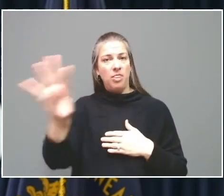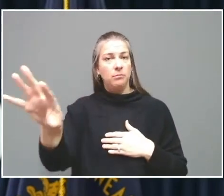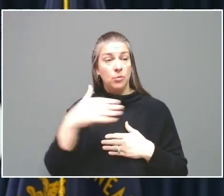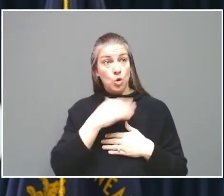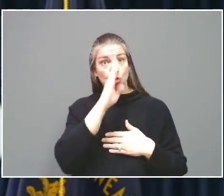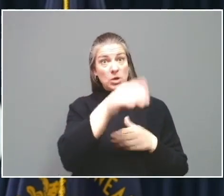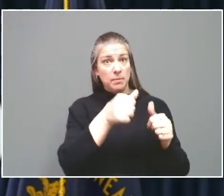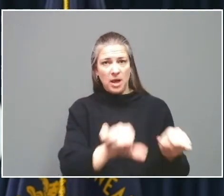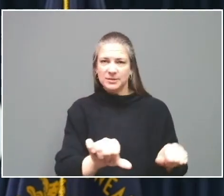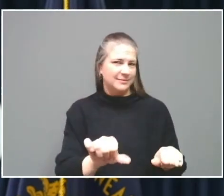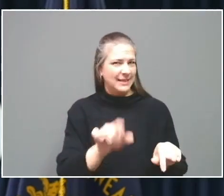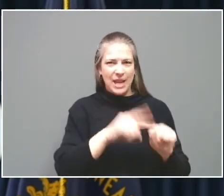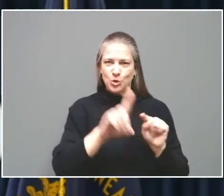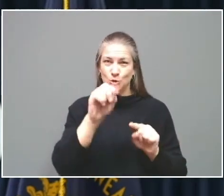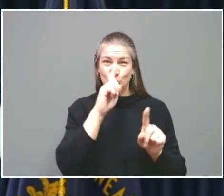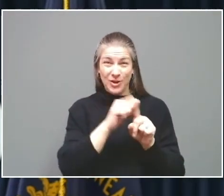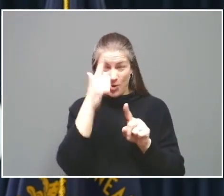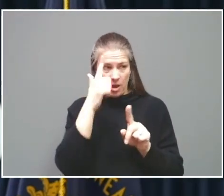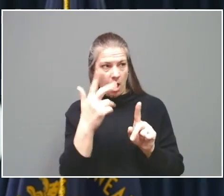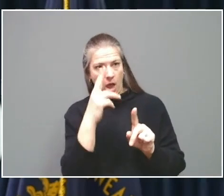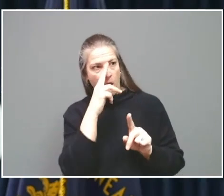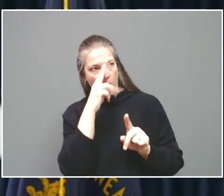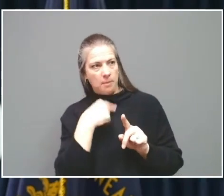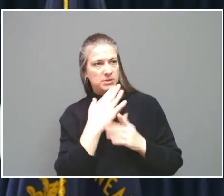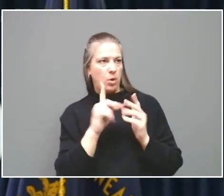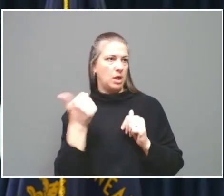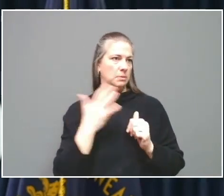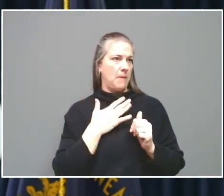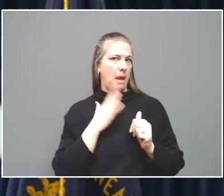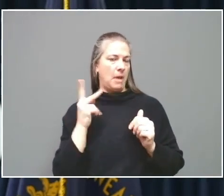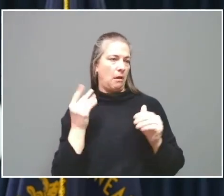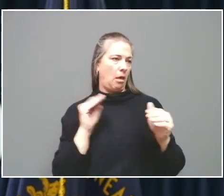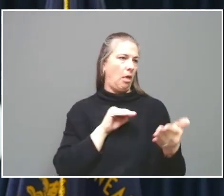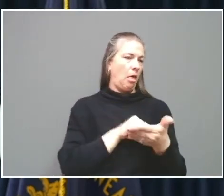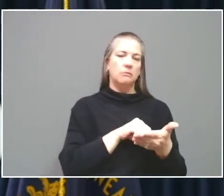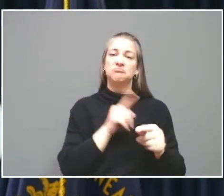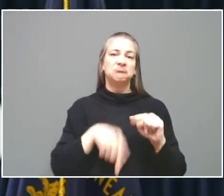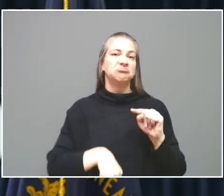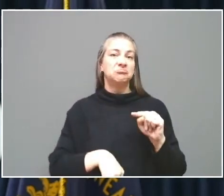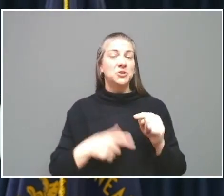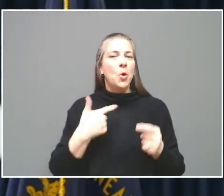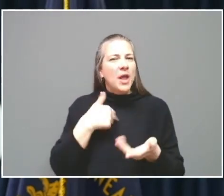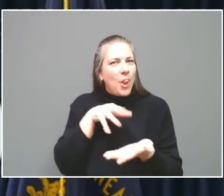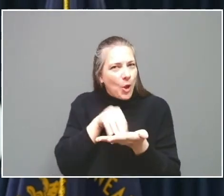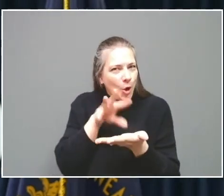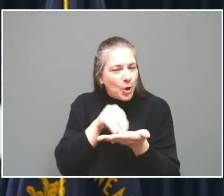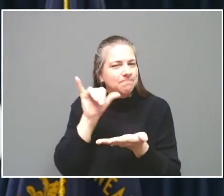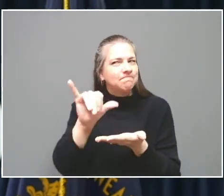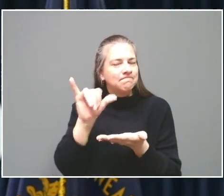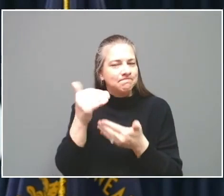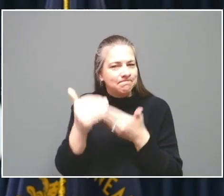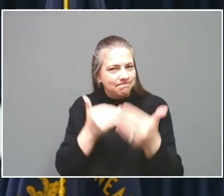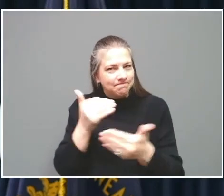people can't do that trick where they pretend to be someone else and then put their own bank account on it. So we are learning through doing this names